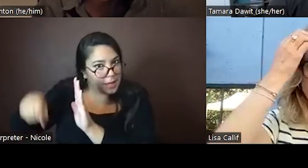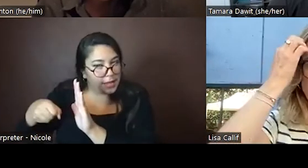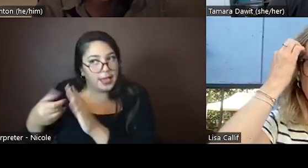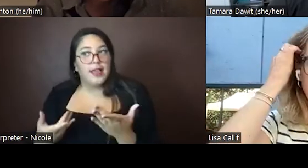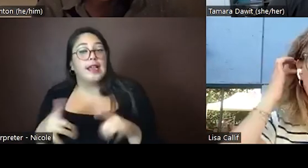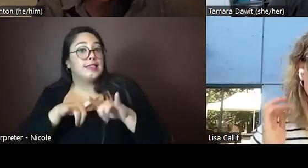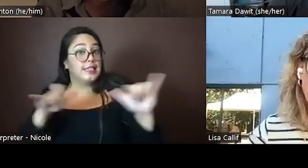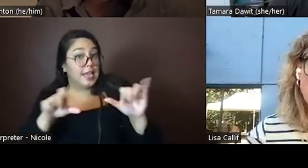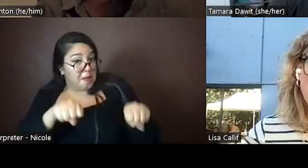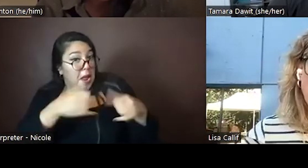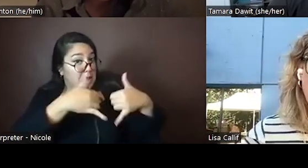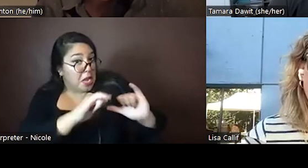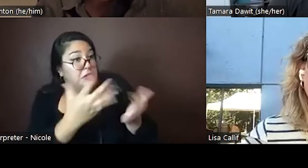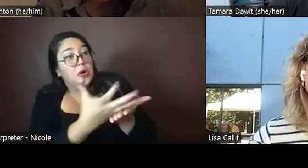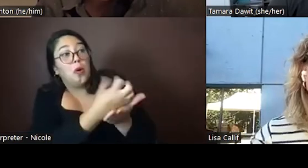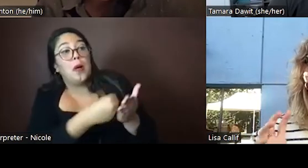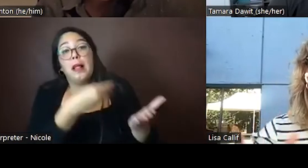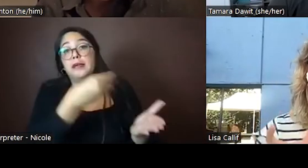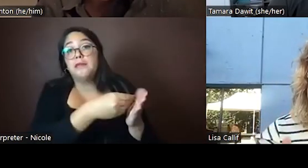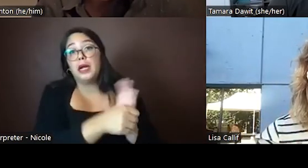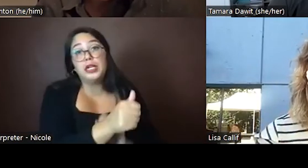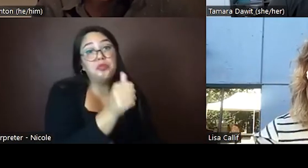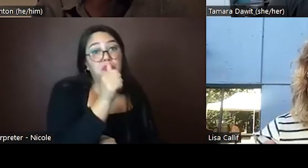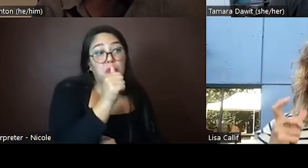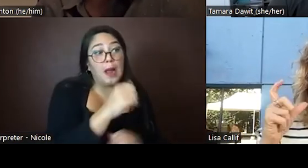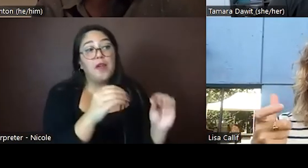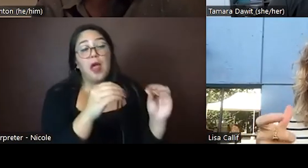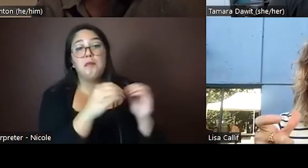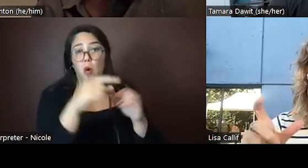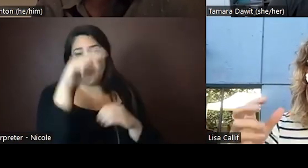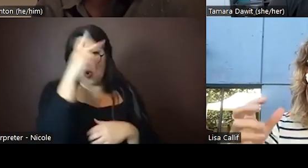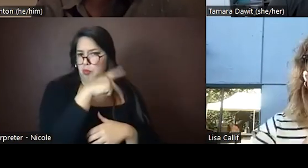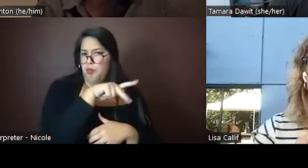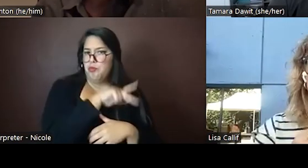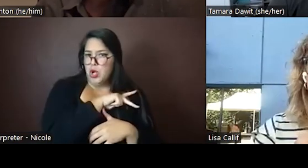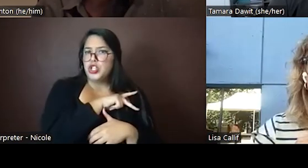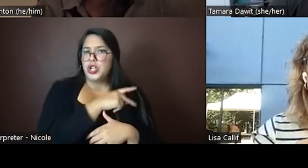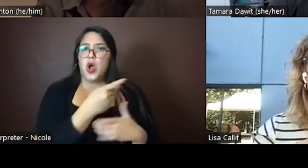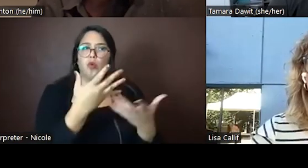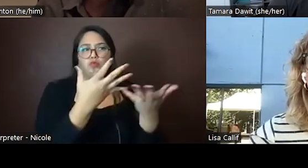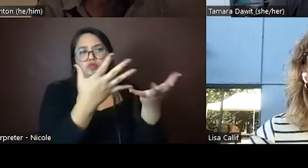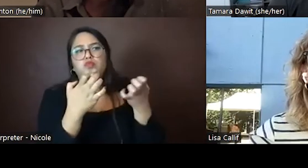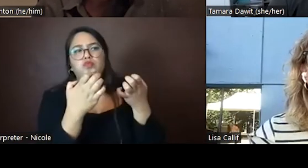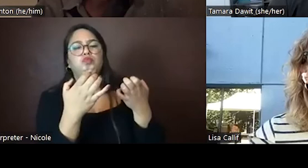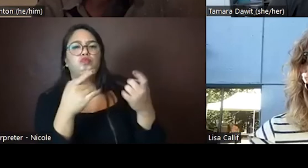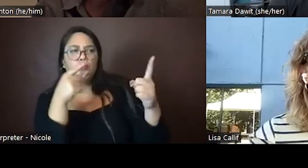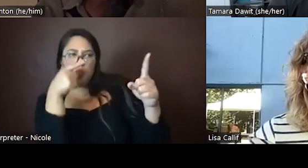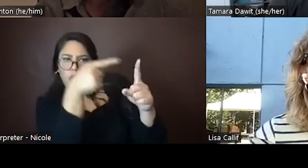do that it's really more of a passion project for them. So I think that worked out really nicely, and it kind of like bridged the gap between those two